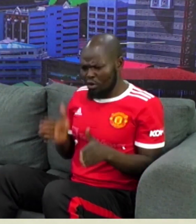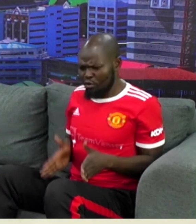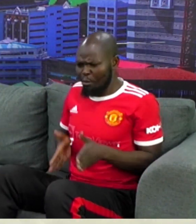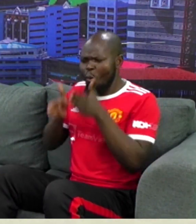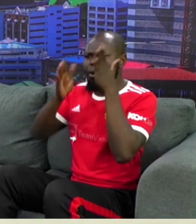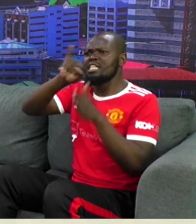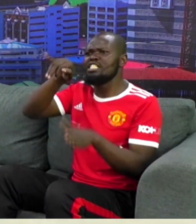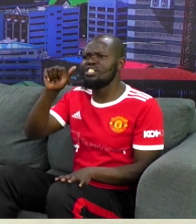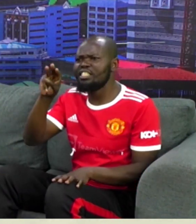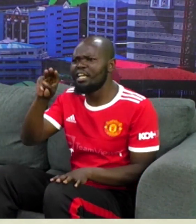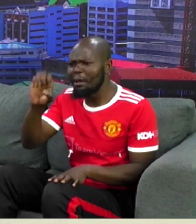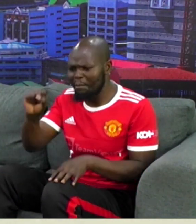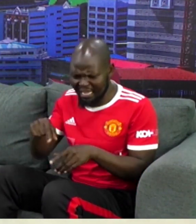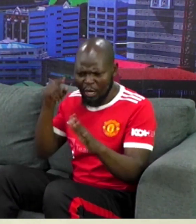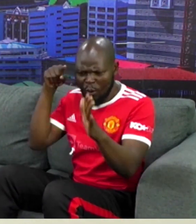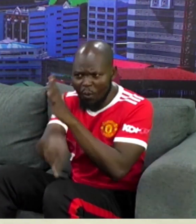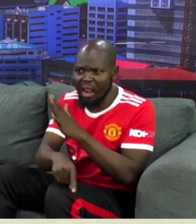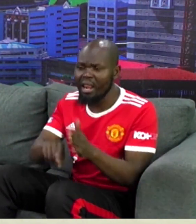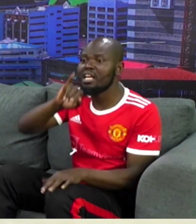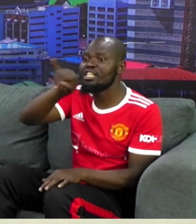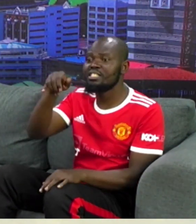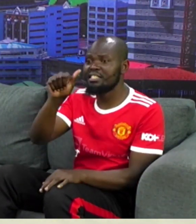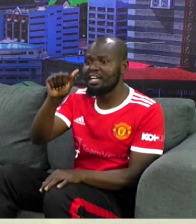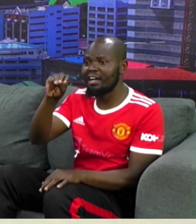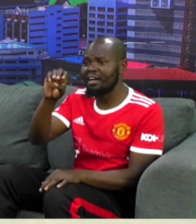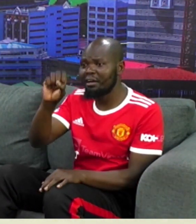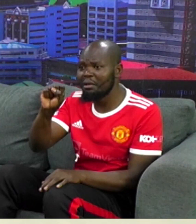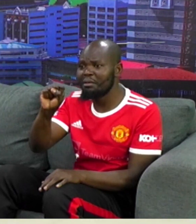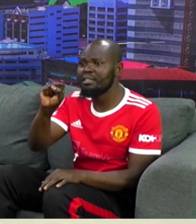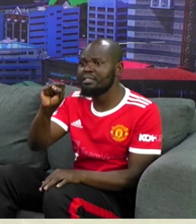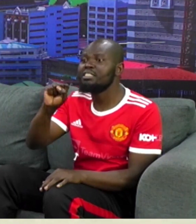and their header is really good.